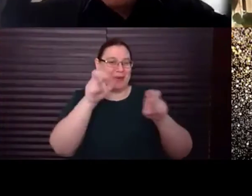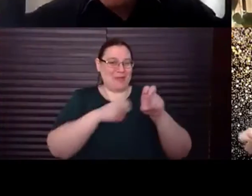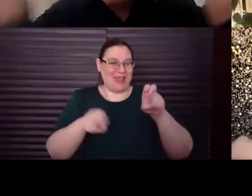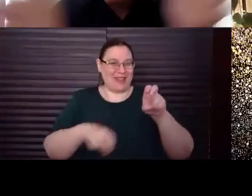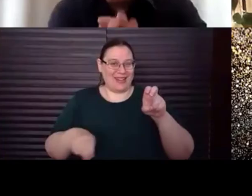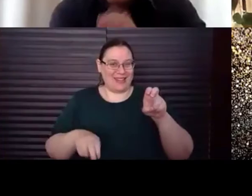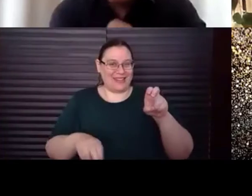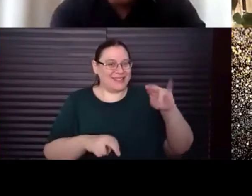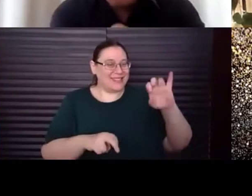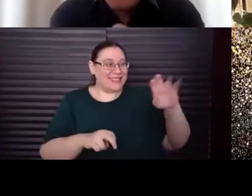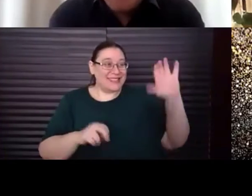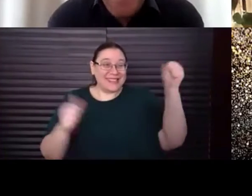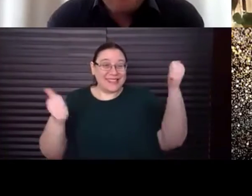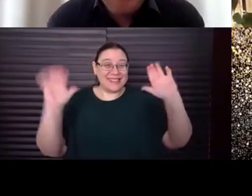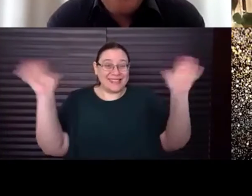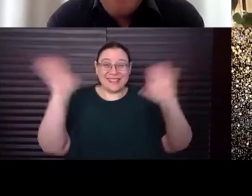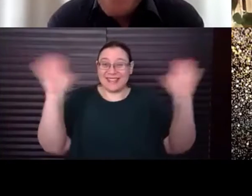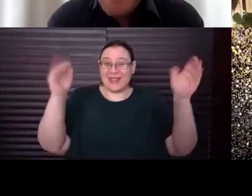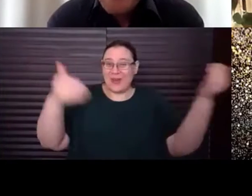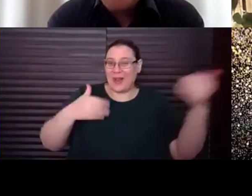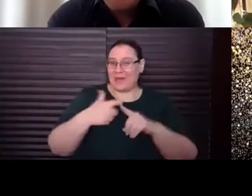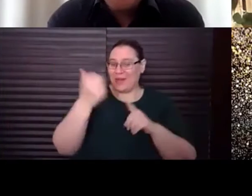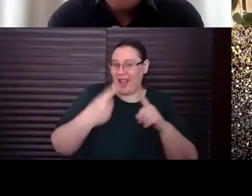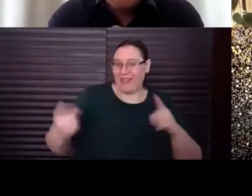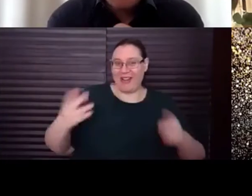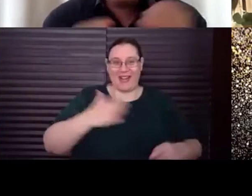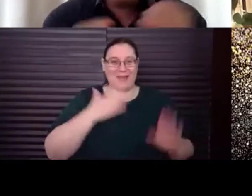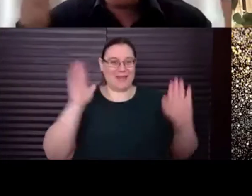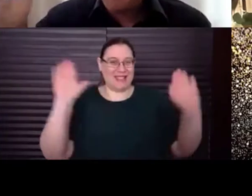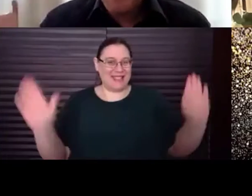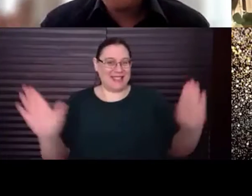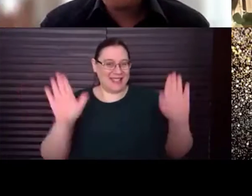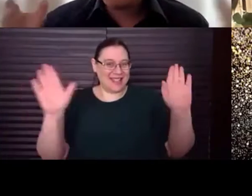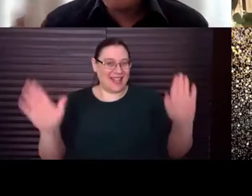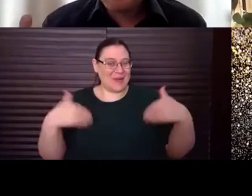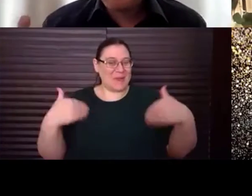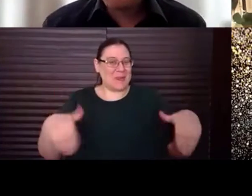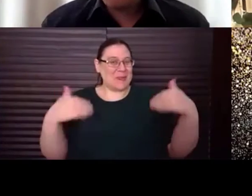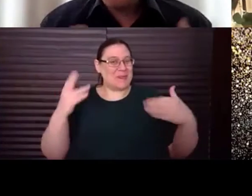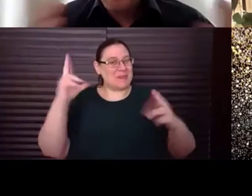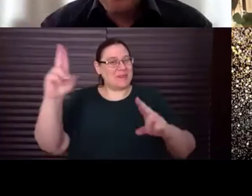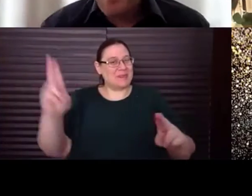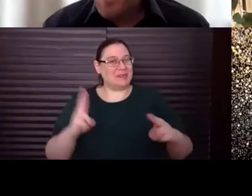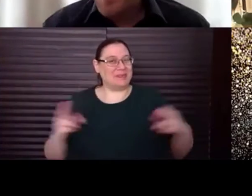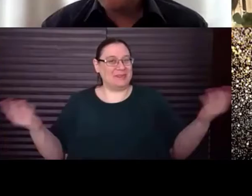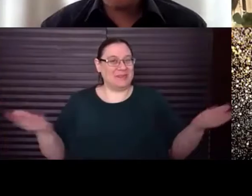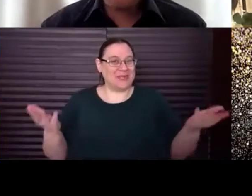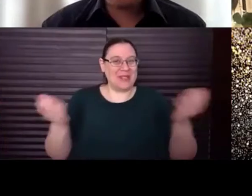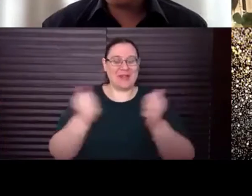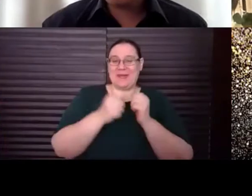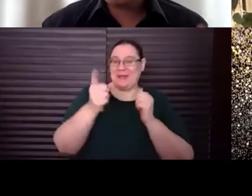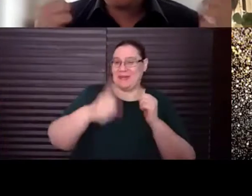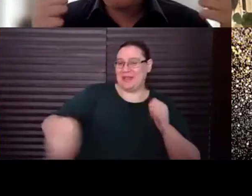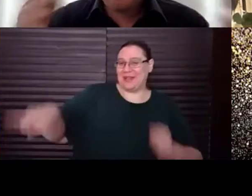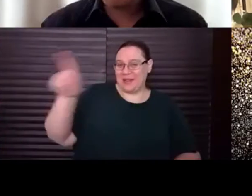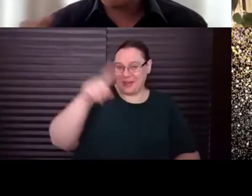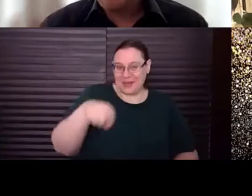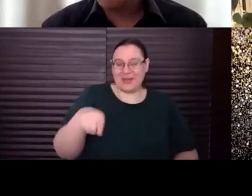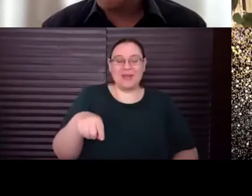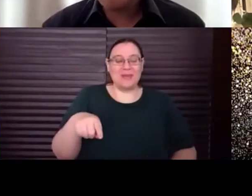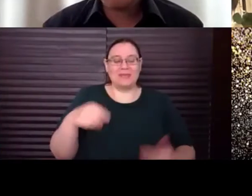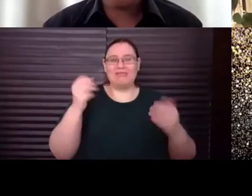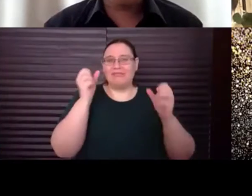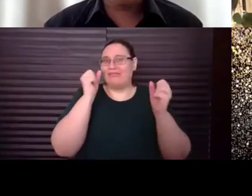Hello, welcome everybody. Happy Sunday. I am just so honored to be here with you all. This is such an